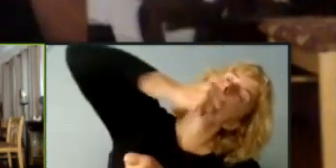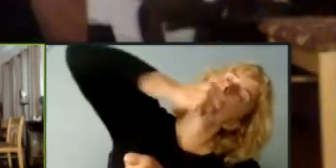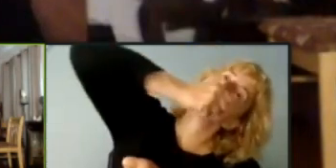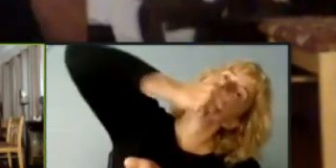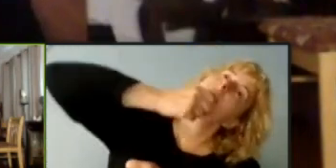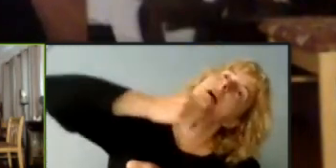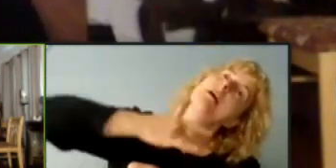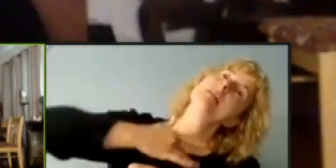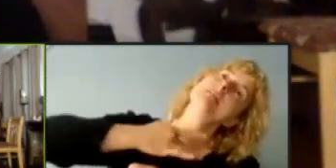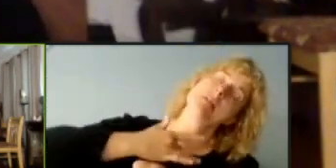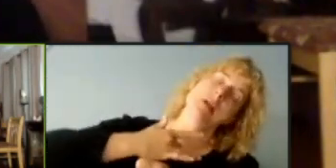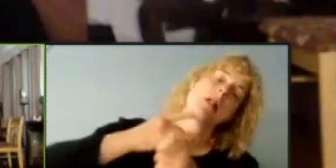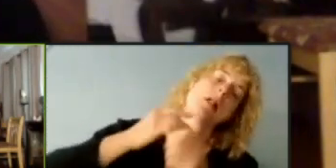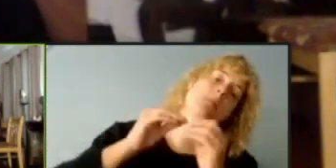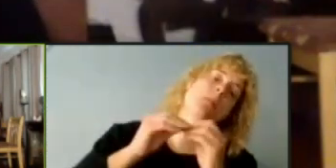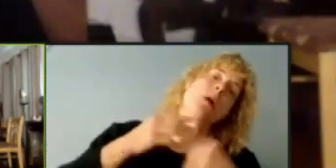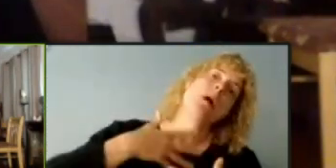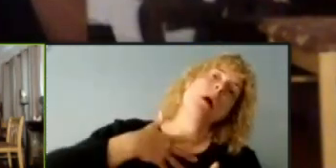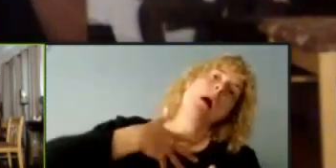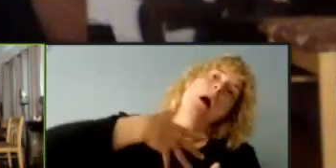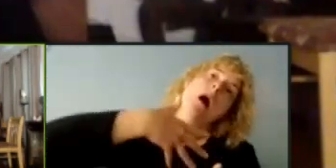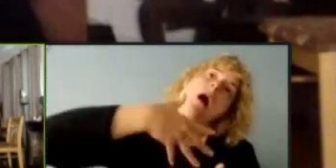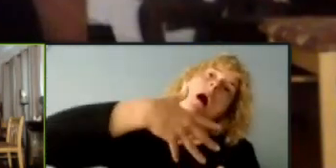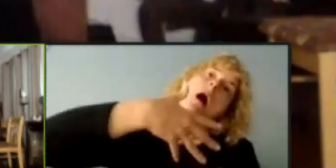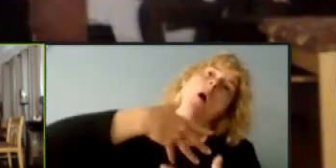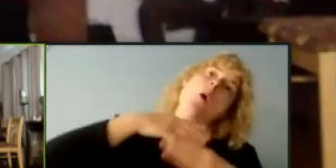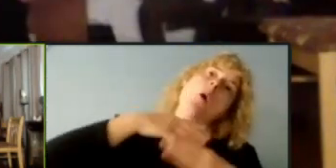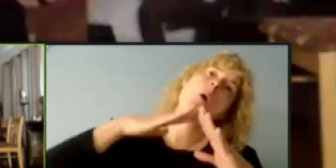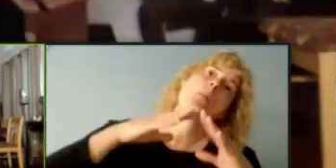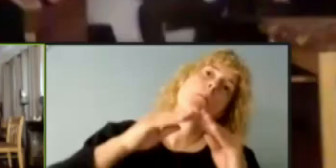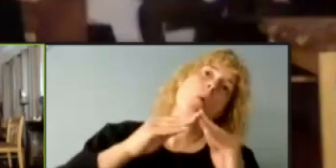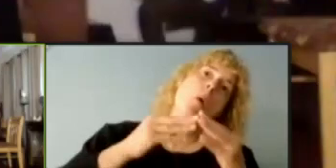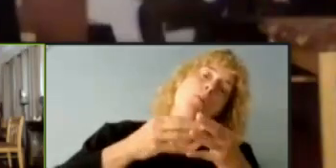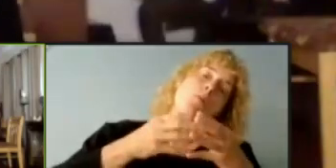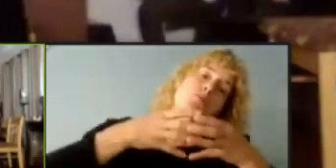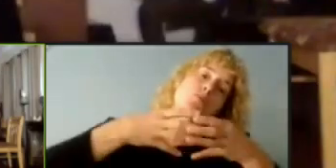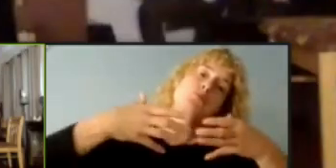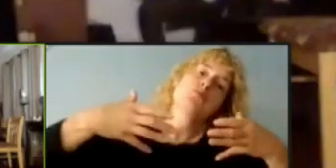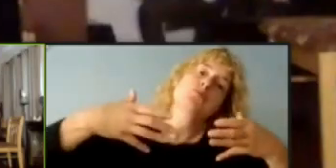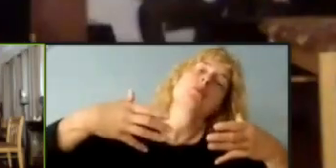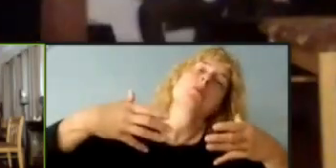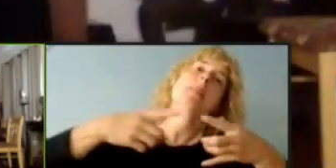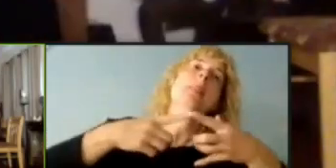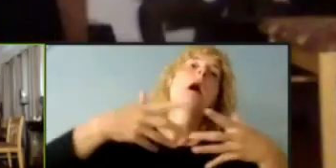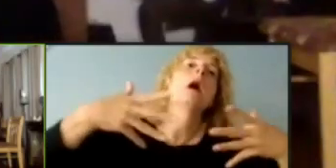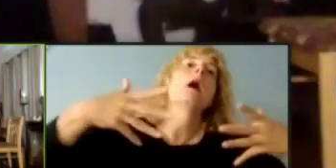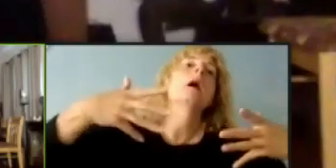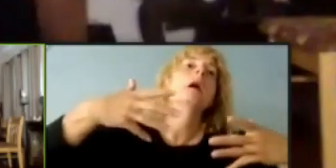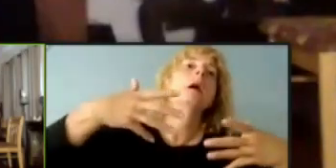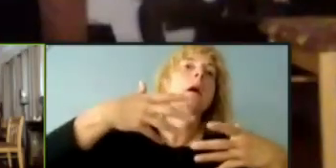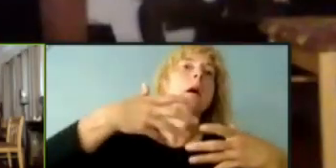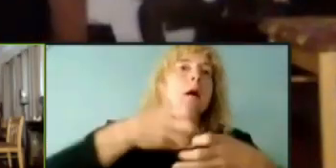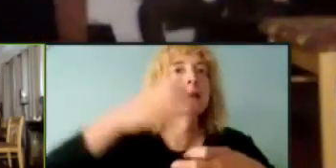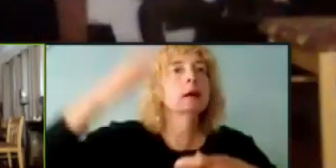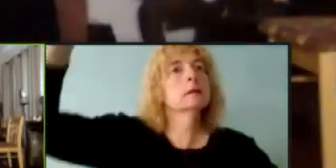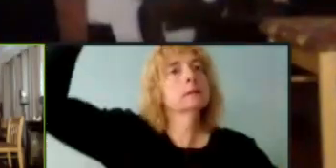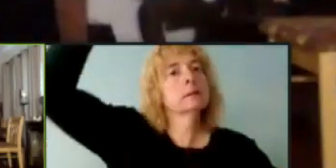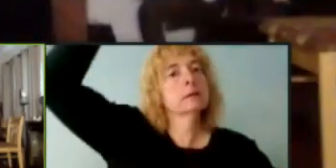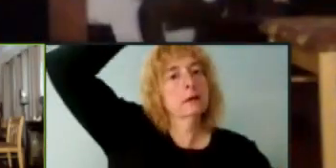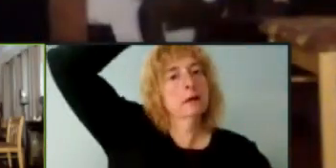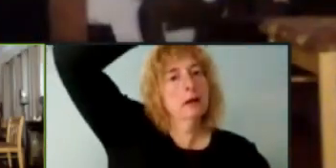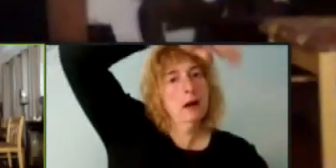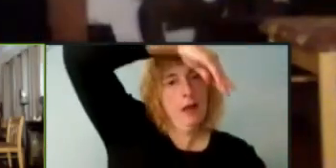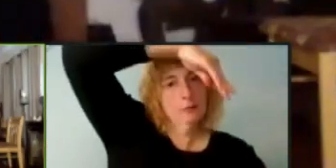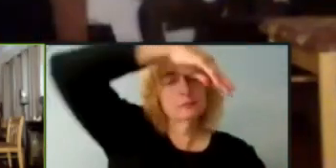up, and exhale, bring it down. All right, if you're seated, do that again. If you're standing, this is what we're gonna do. We're gonna